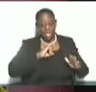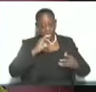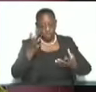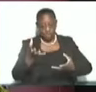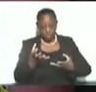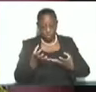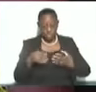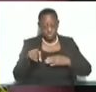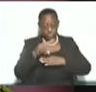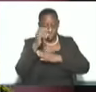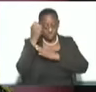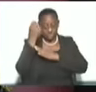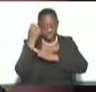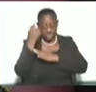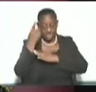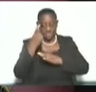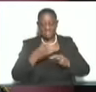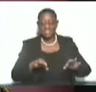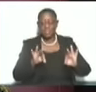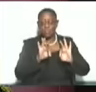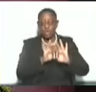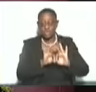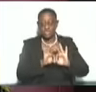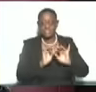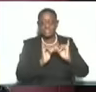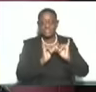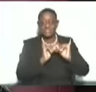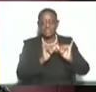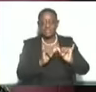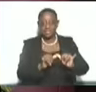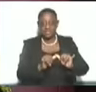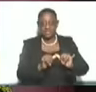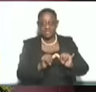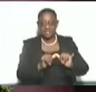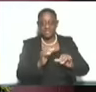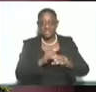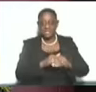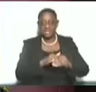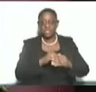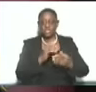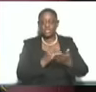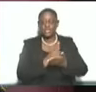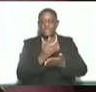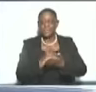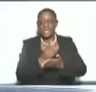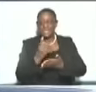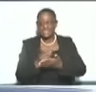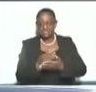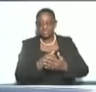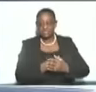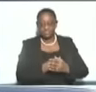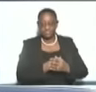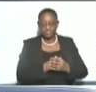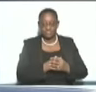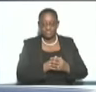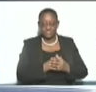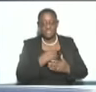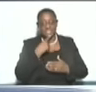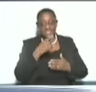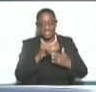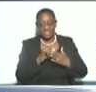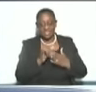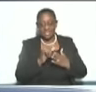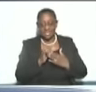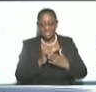again underscore the importance of remaining relevant in your debate. Worrisome and